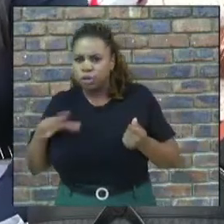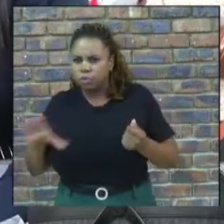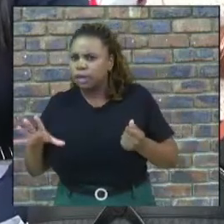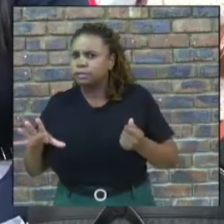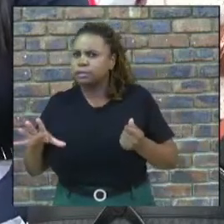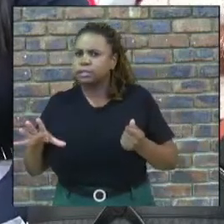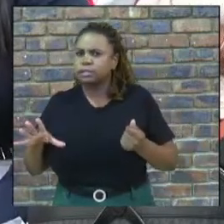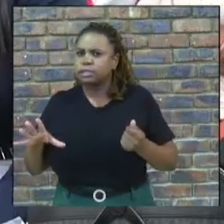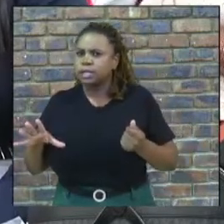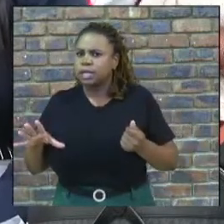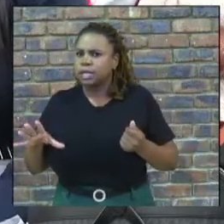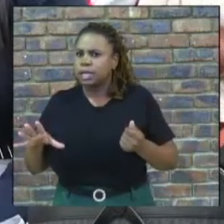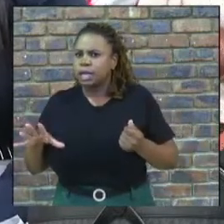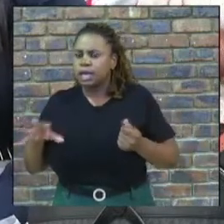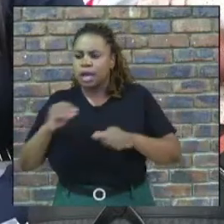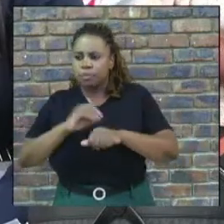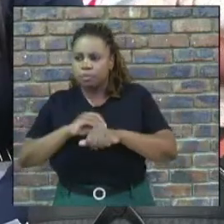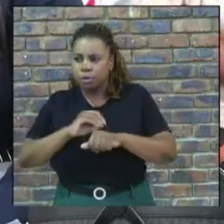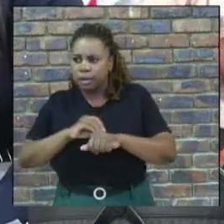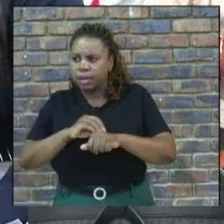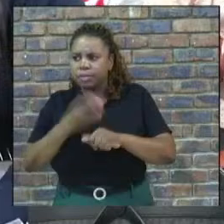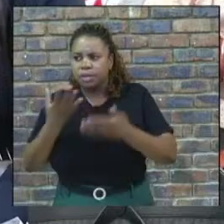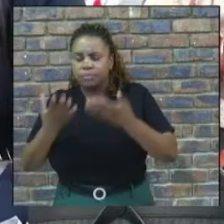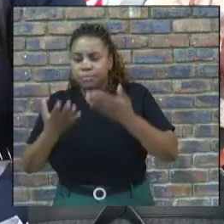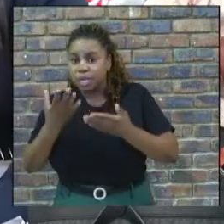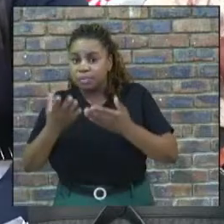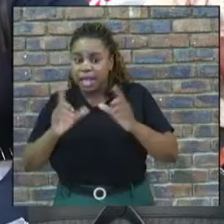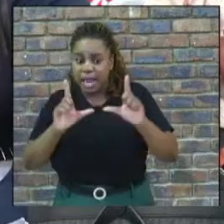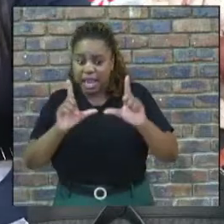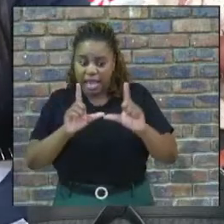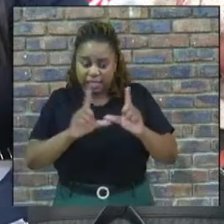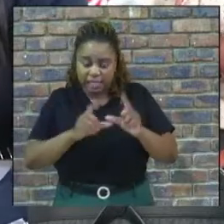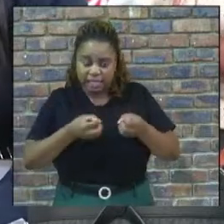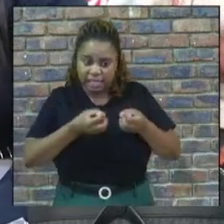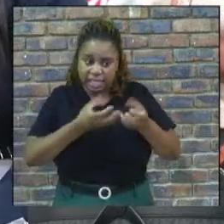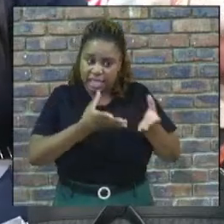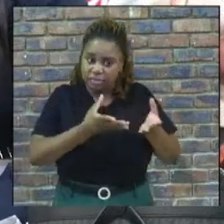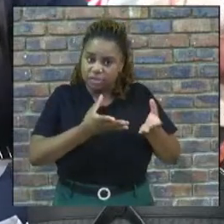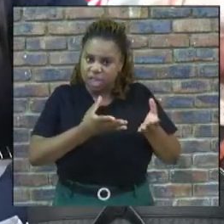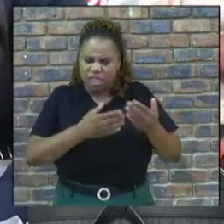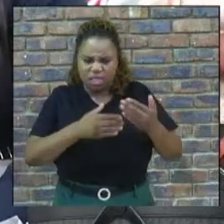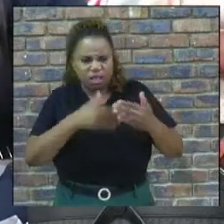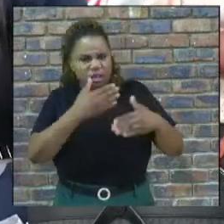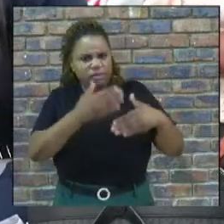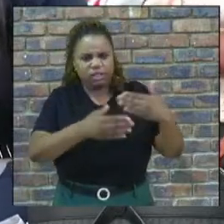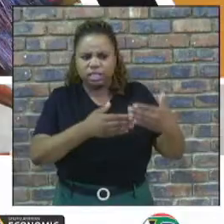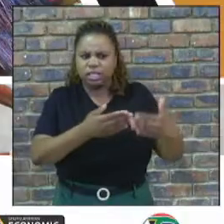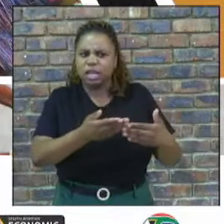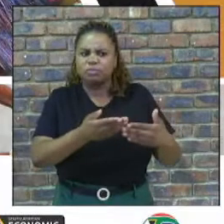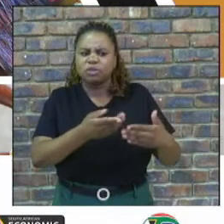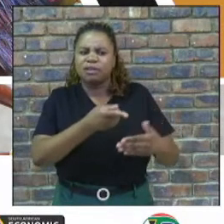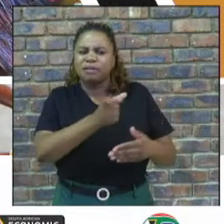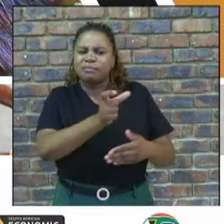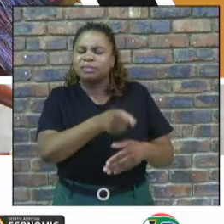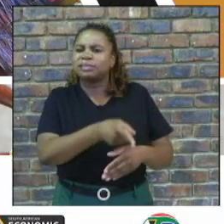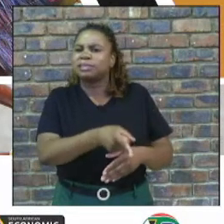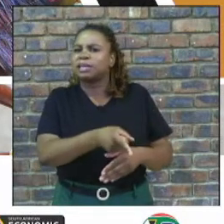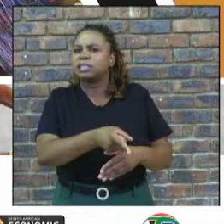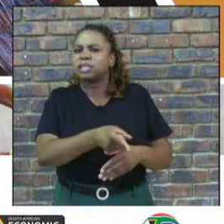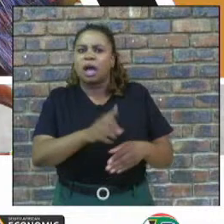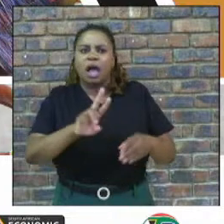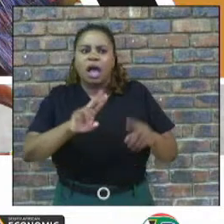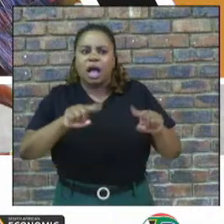a license to individual and at the end of the day, they can't even, develop